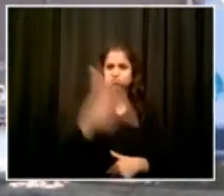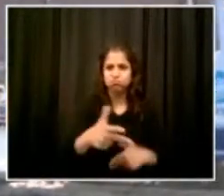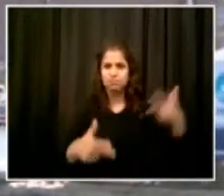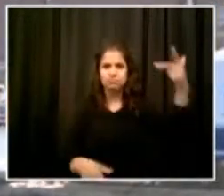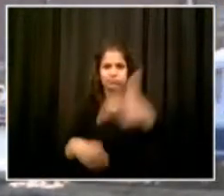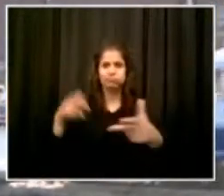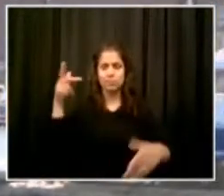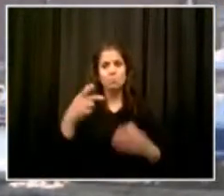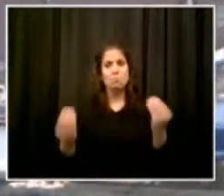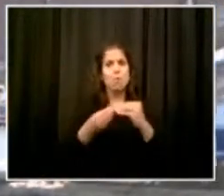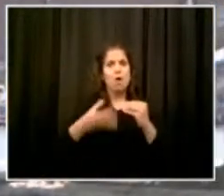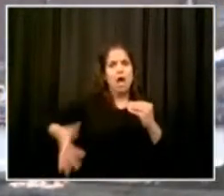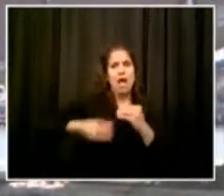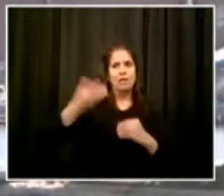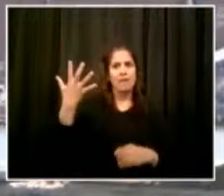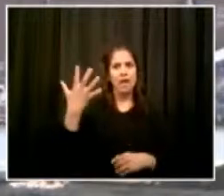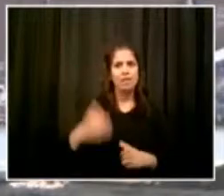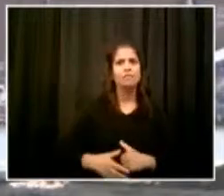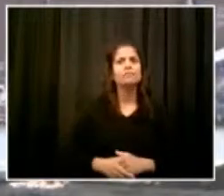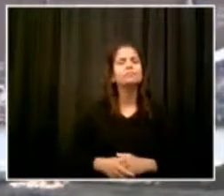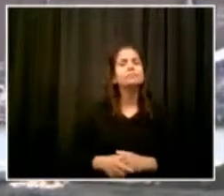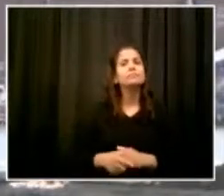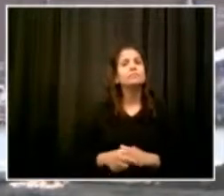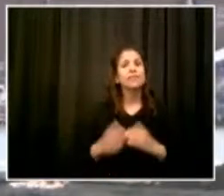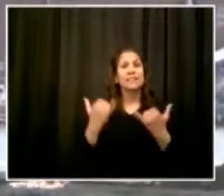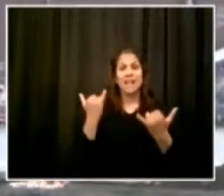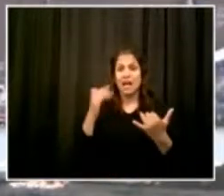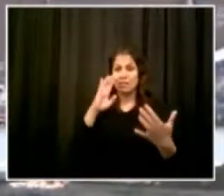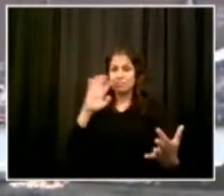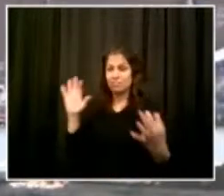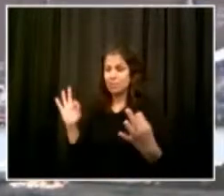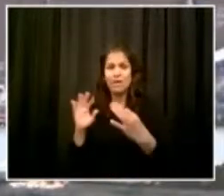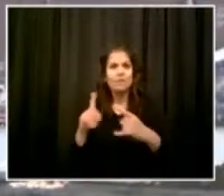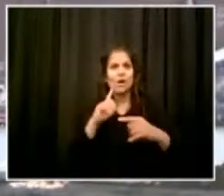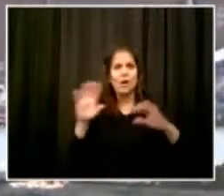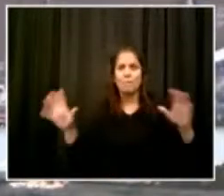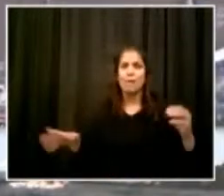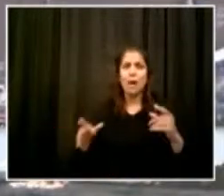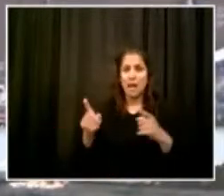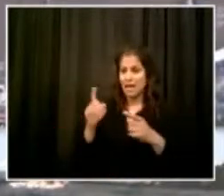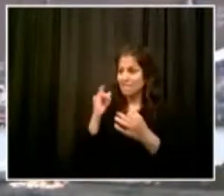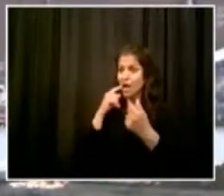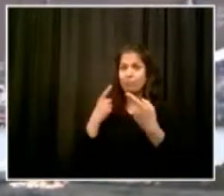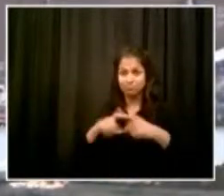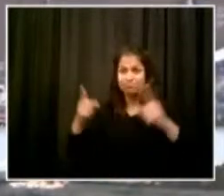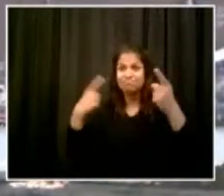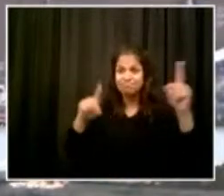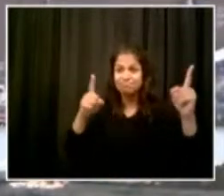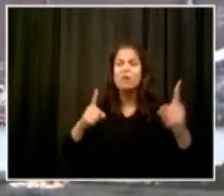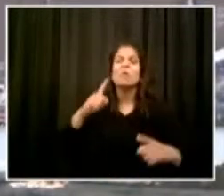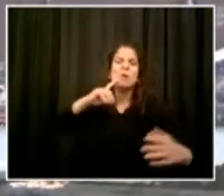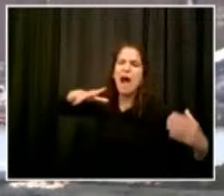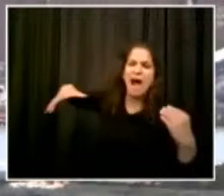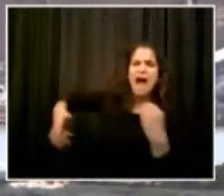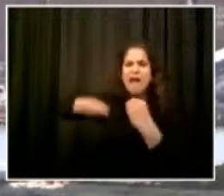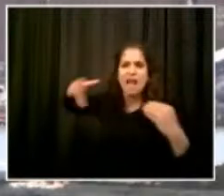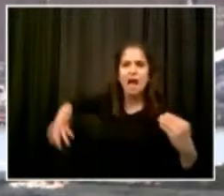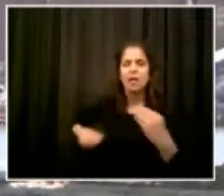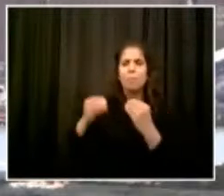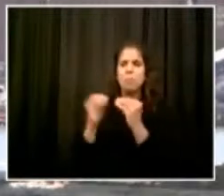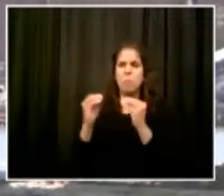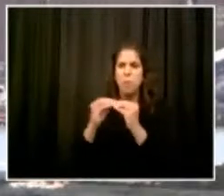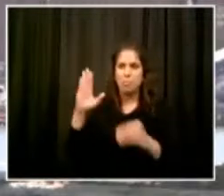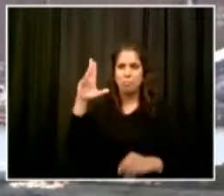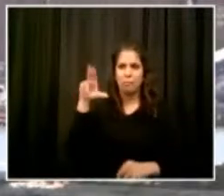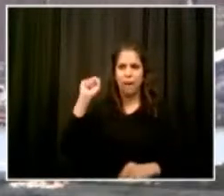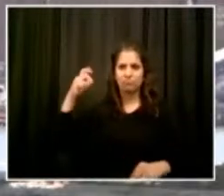to mass transit. So we're going to do everything we can do, but we're always going to tell you what we think we can do right now. And then as we see the next opportunity to do